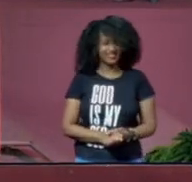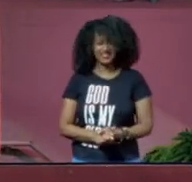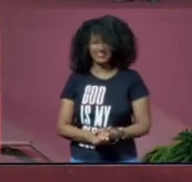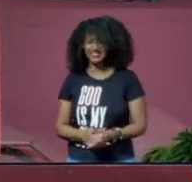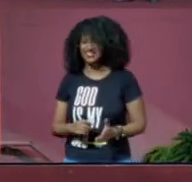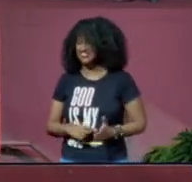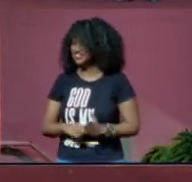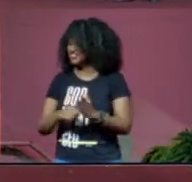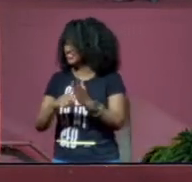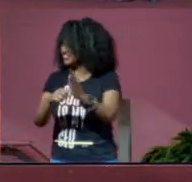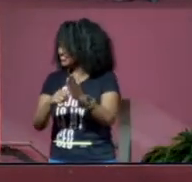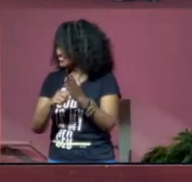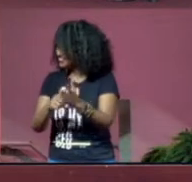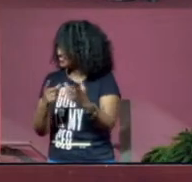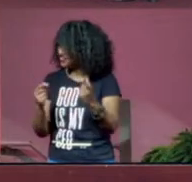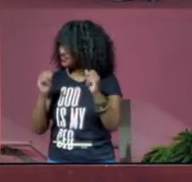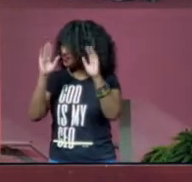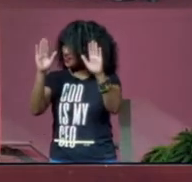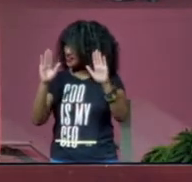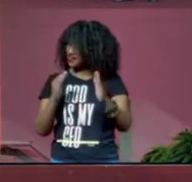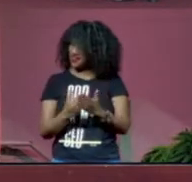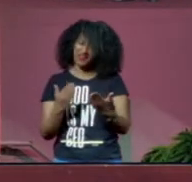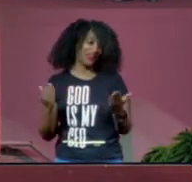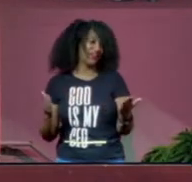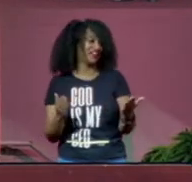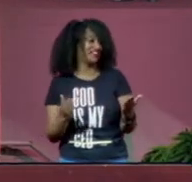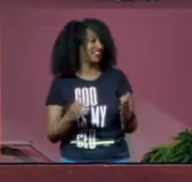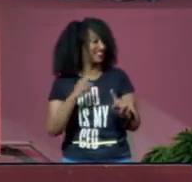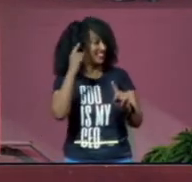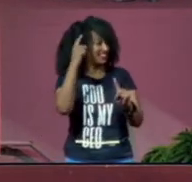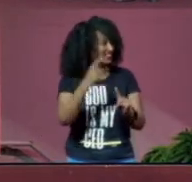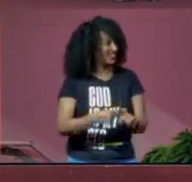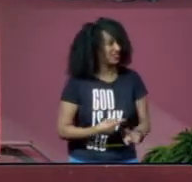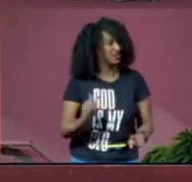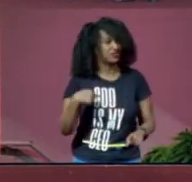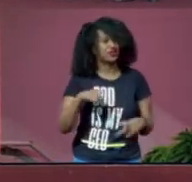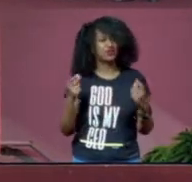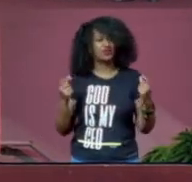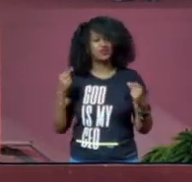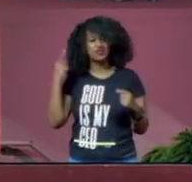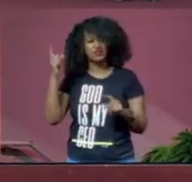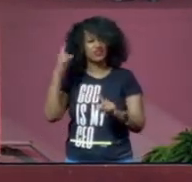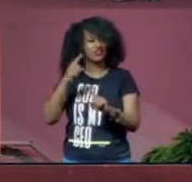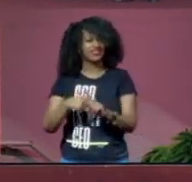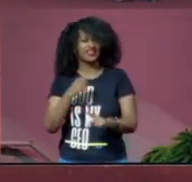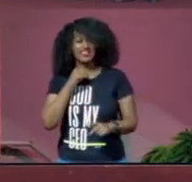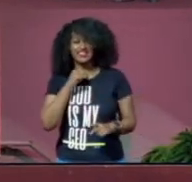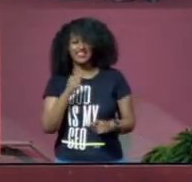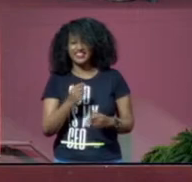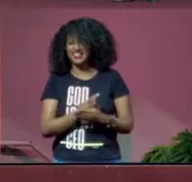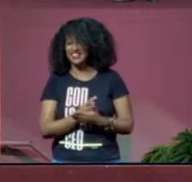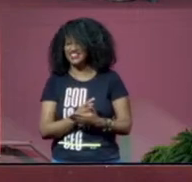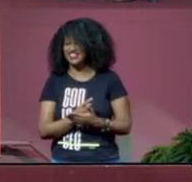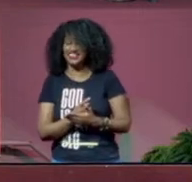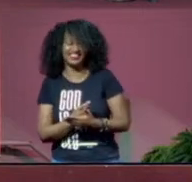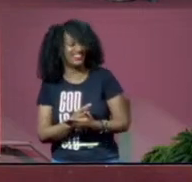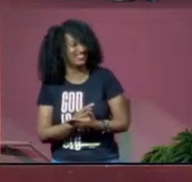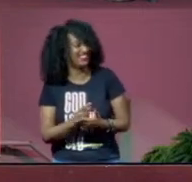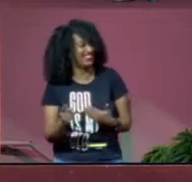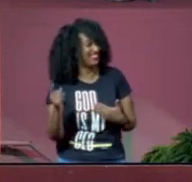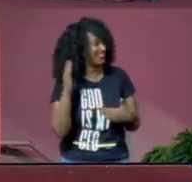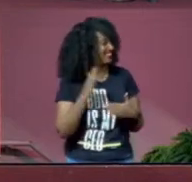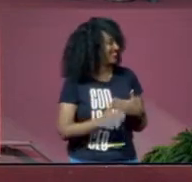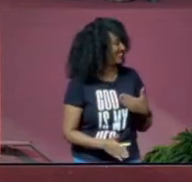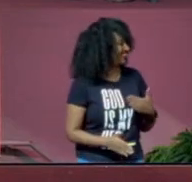showed out, and y'all gonna keep showing out all month long. We doing this for a whole month, not a weekend. Amen. Hallelujah. We